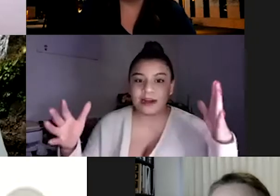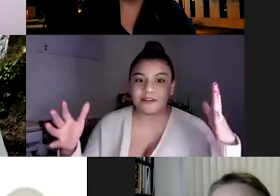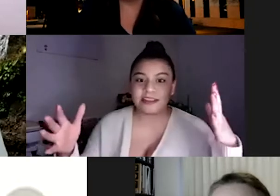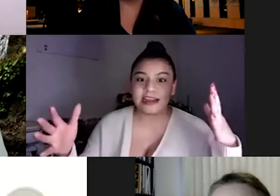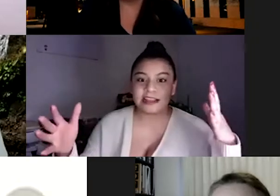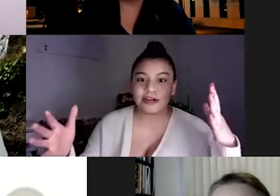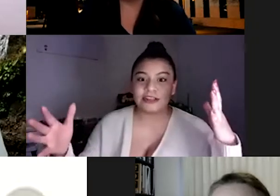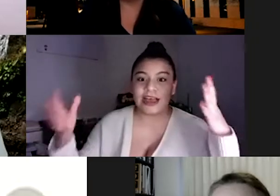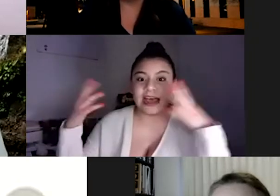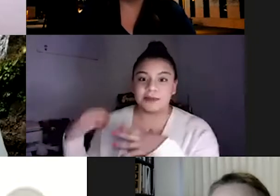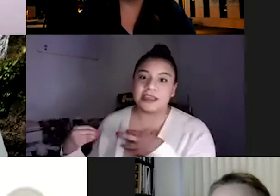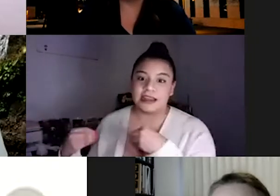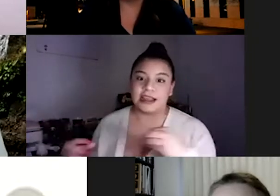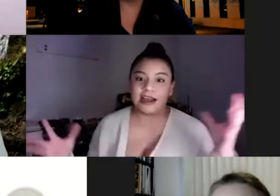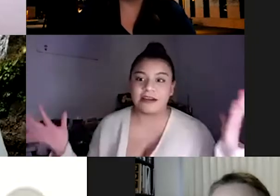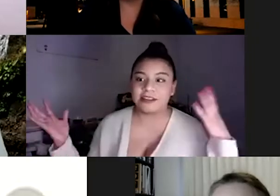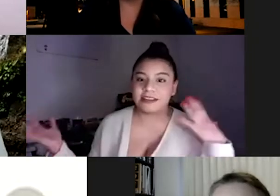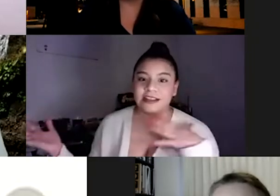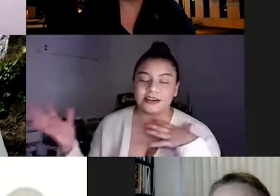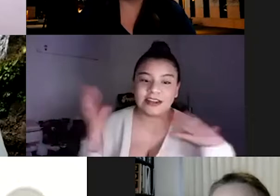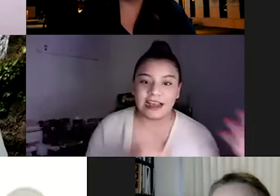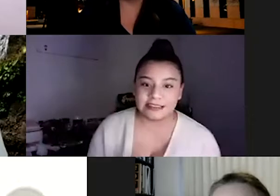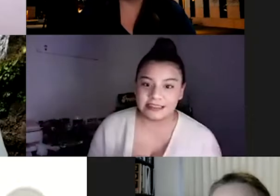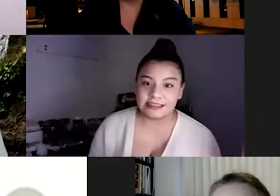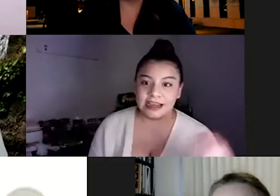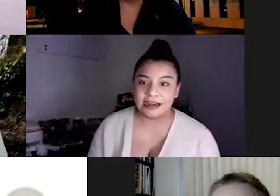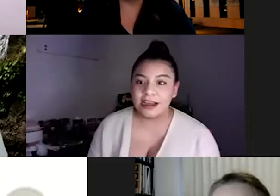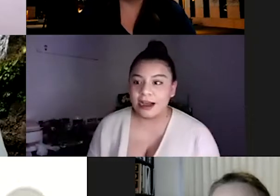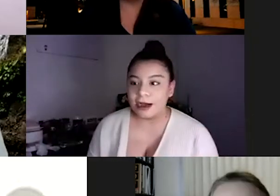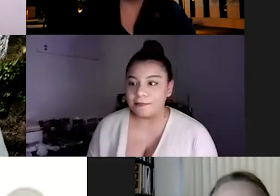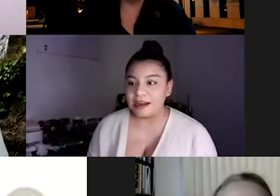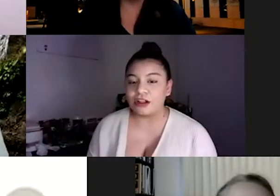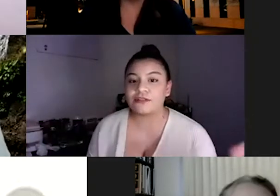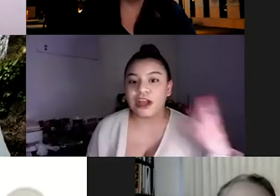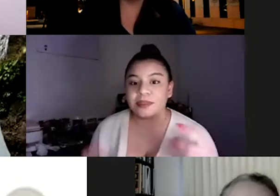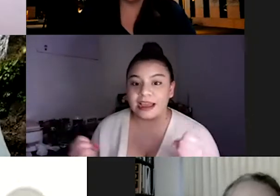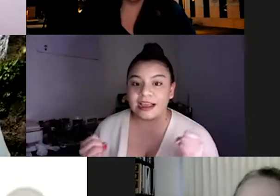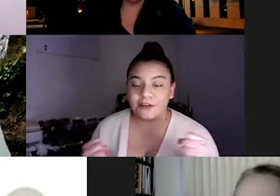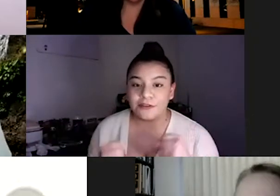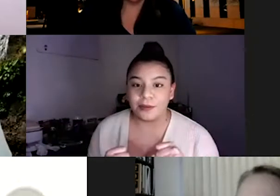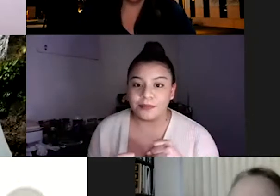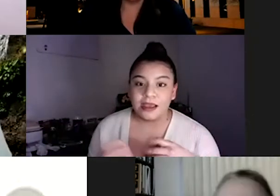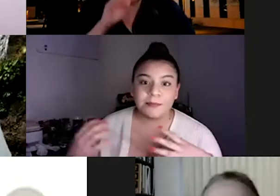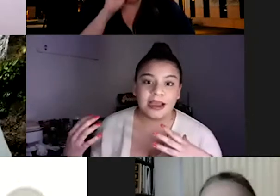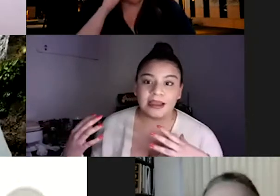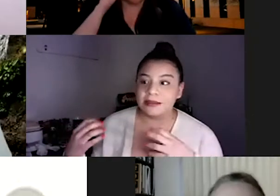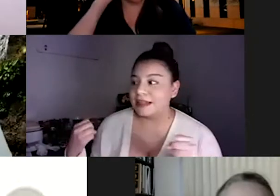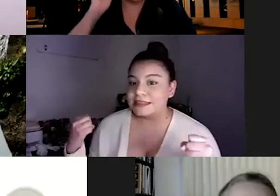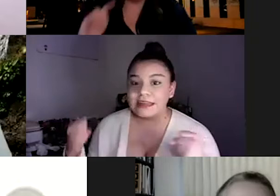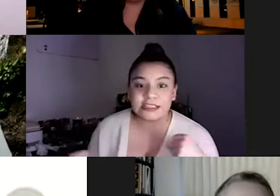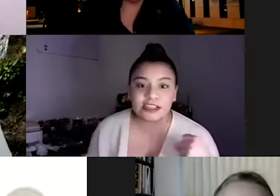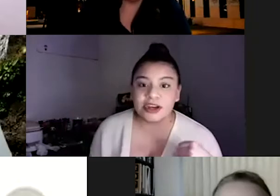remember everything that I learned at the beginning, everything that I learned at CSUN, and all of the help that I got from